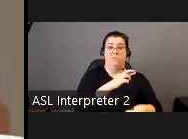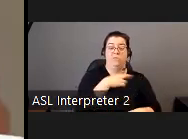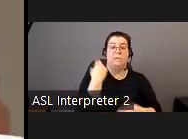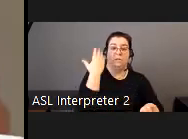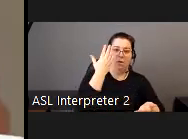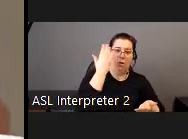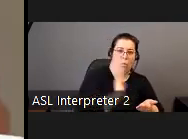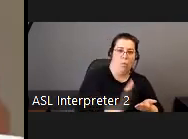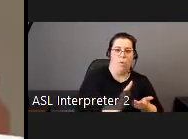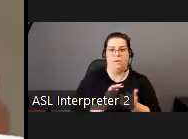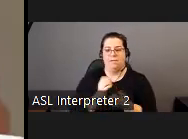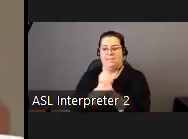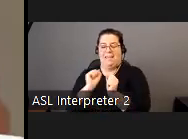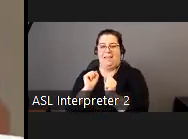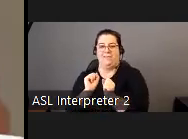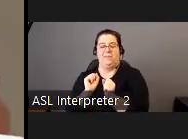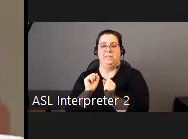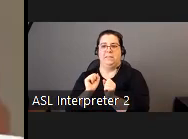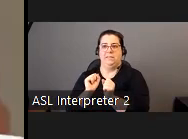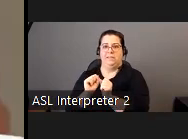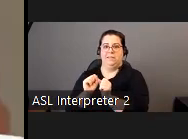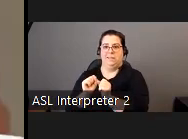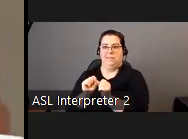that we need in the face of,